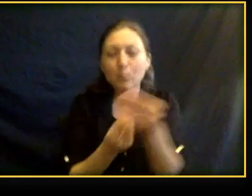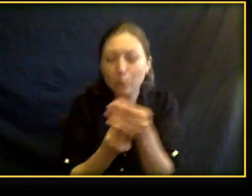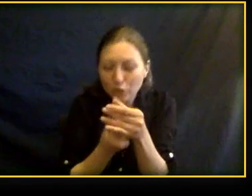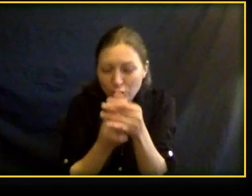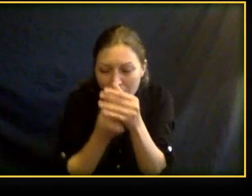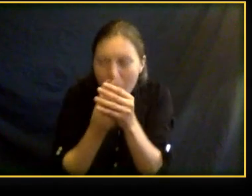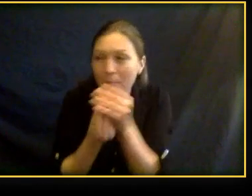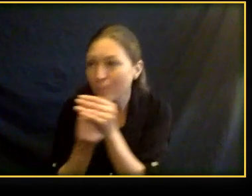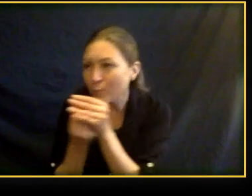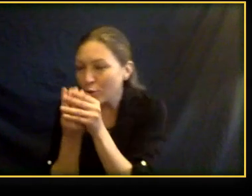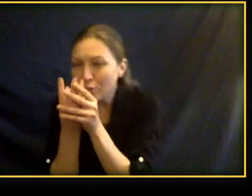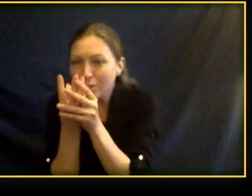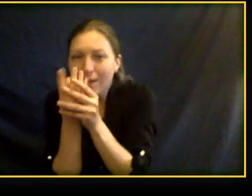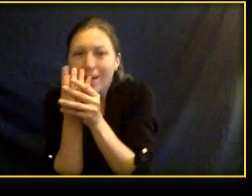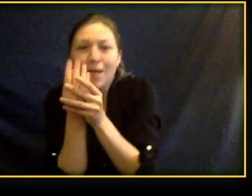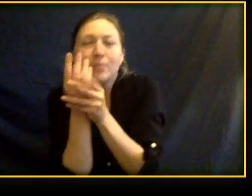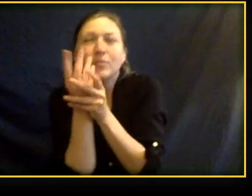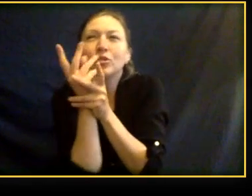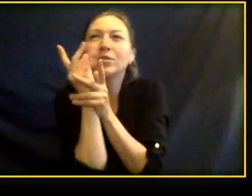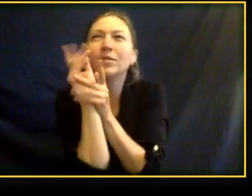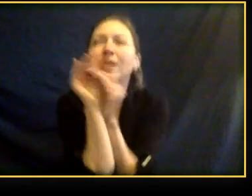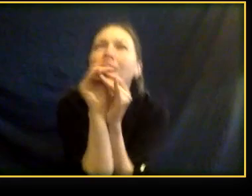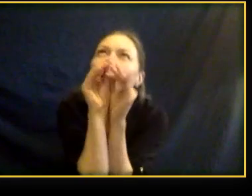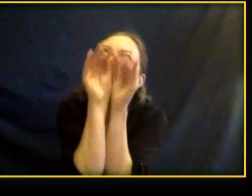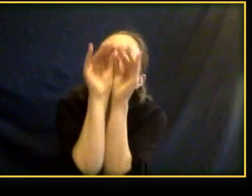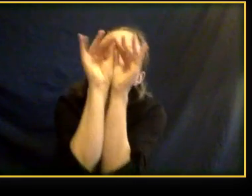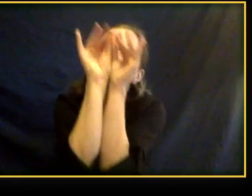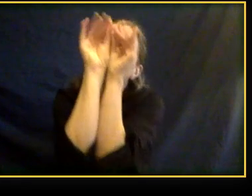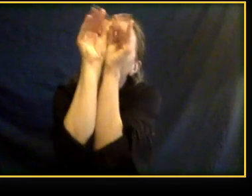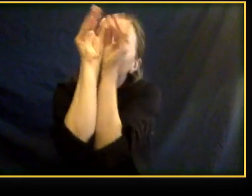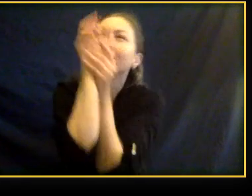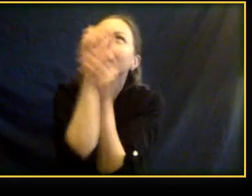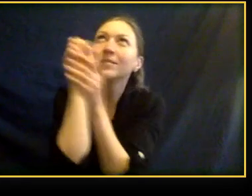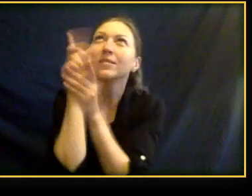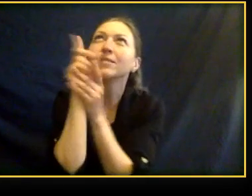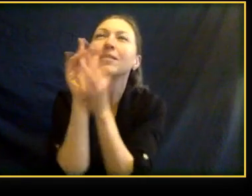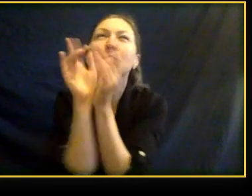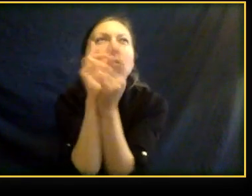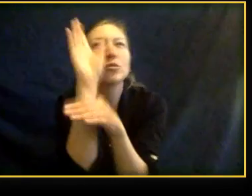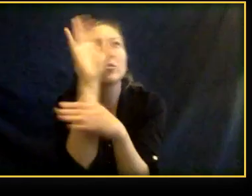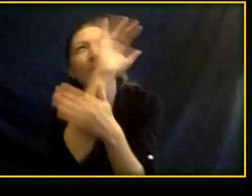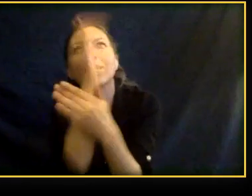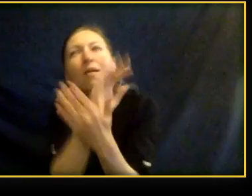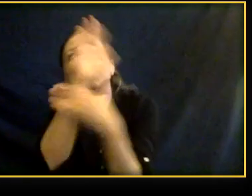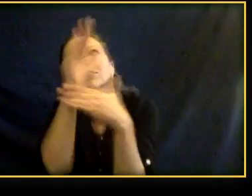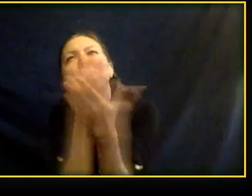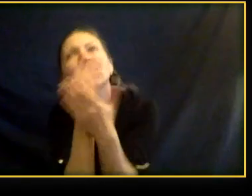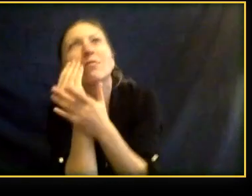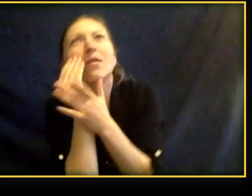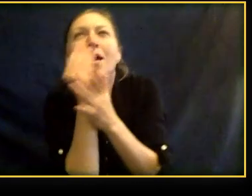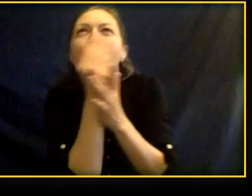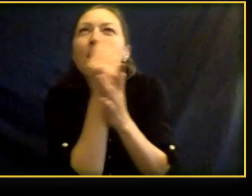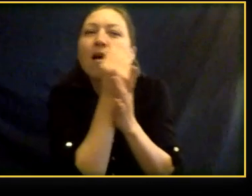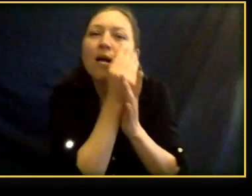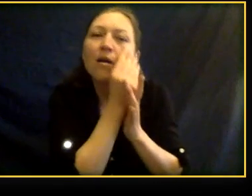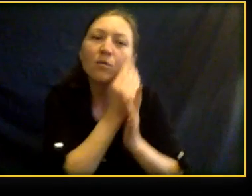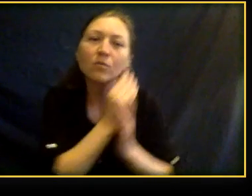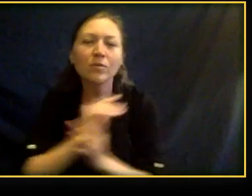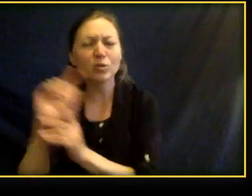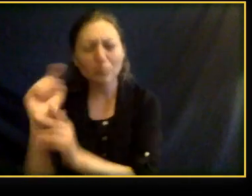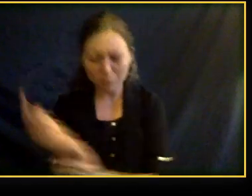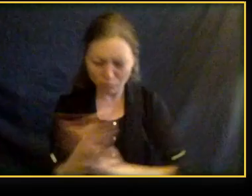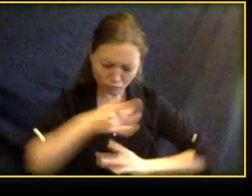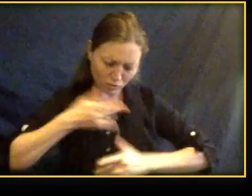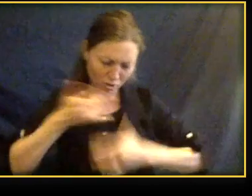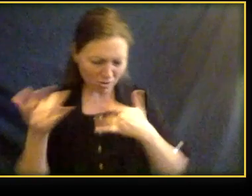Pushing up through the dirt just like a seed, but you're never quite a flower. You feel more just like a weed.